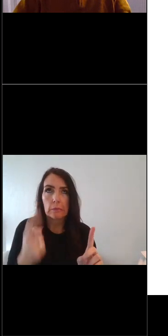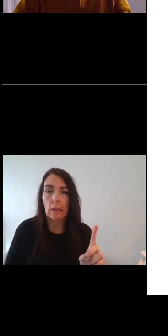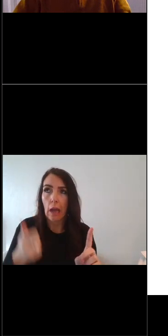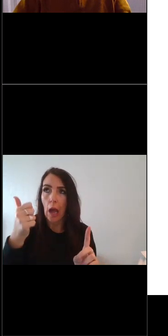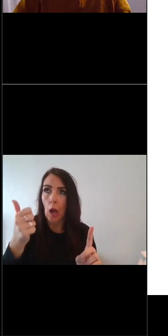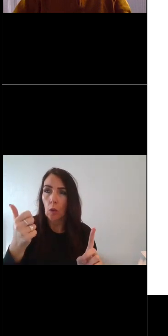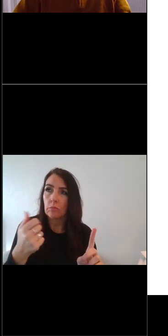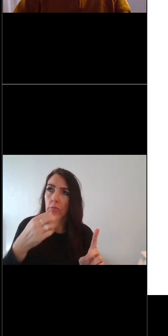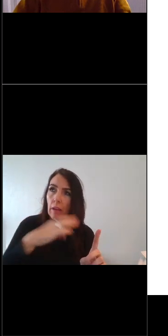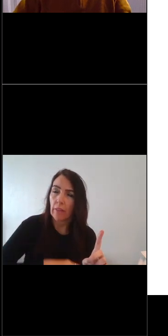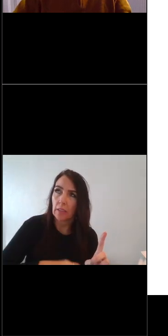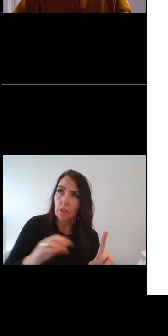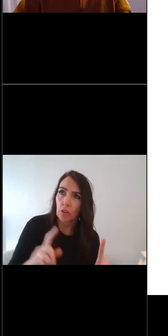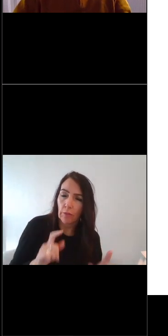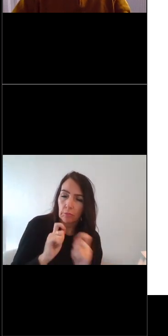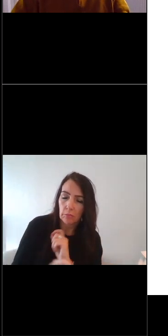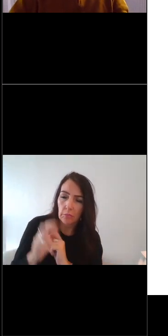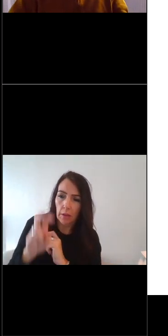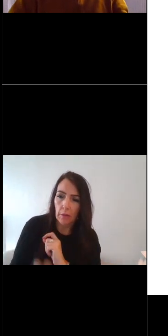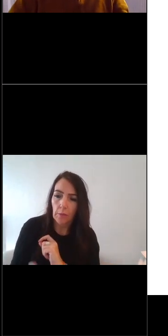of the transition.